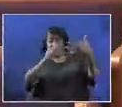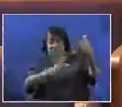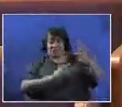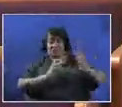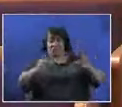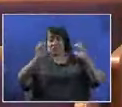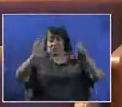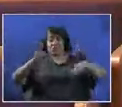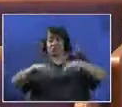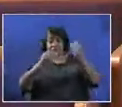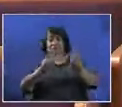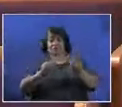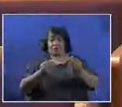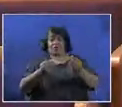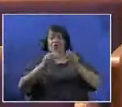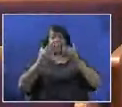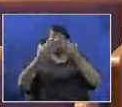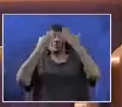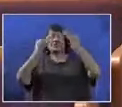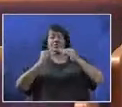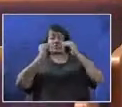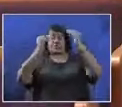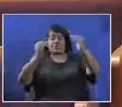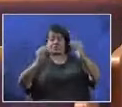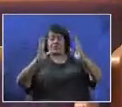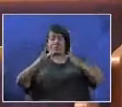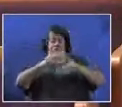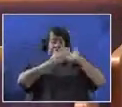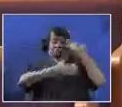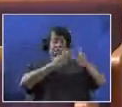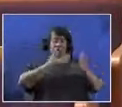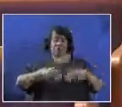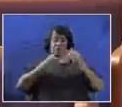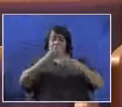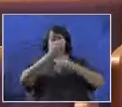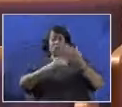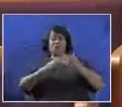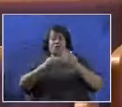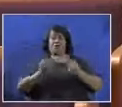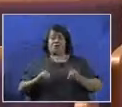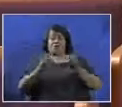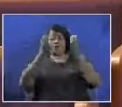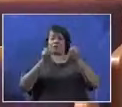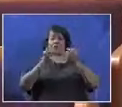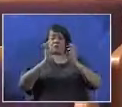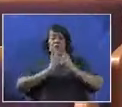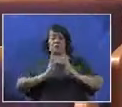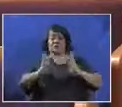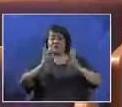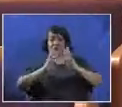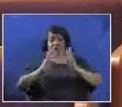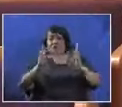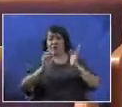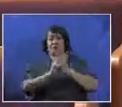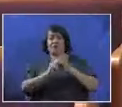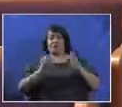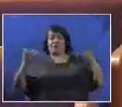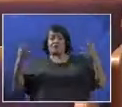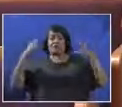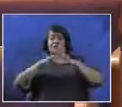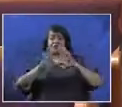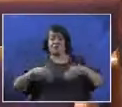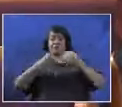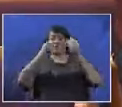your platform. We thank you in advance for your good stewardship, your generosity, and sowing on this ground. Let's come together,